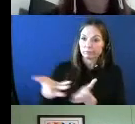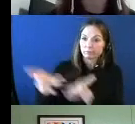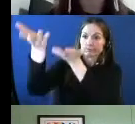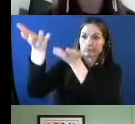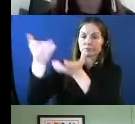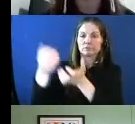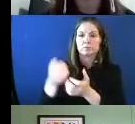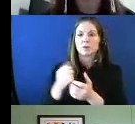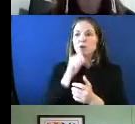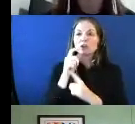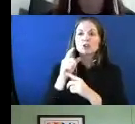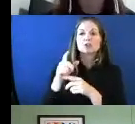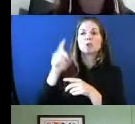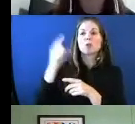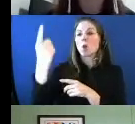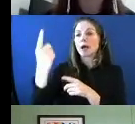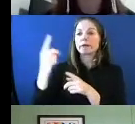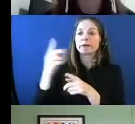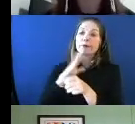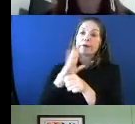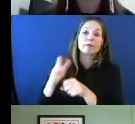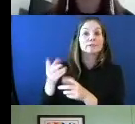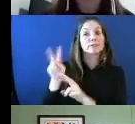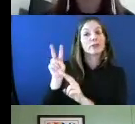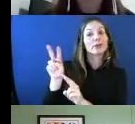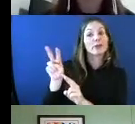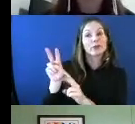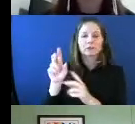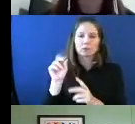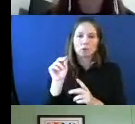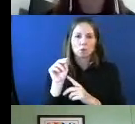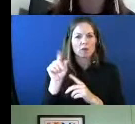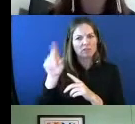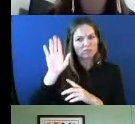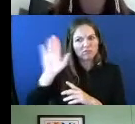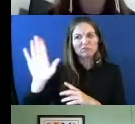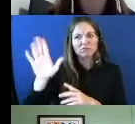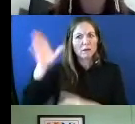this community-centered, because Indigenous peoples come from community-centered nations,